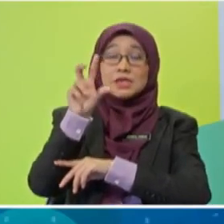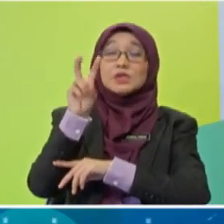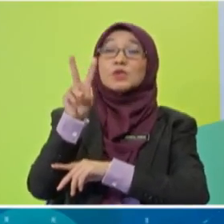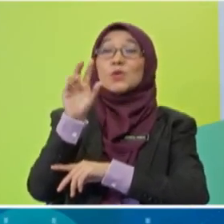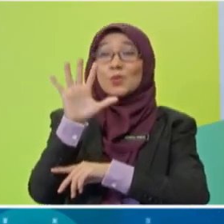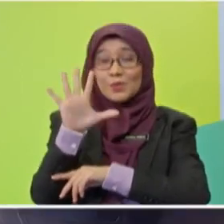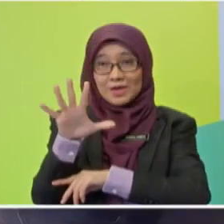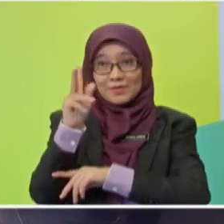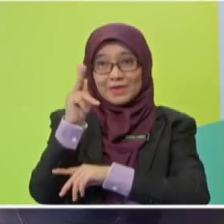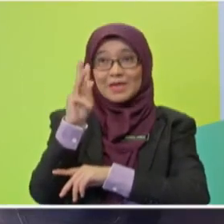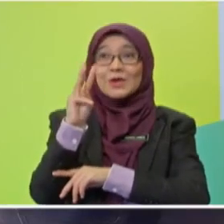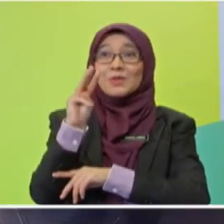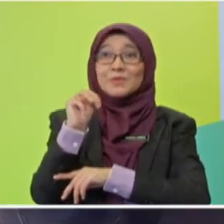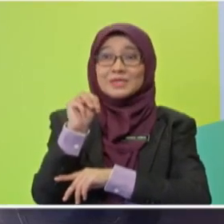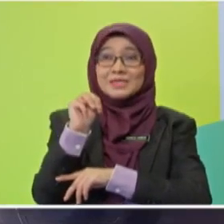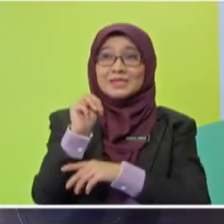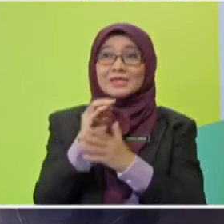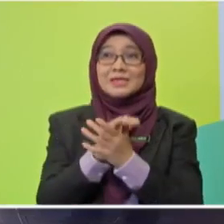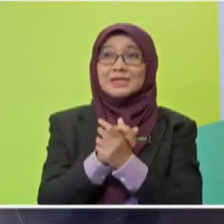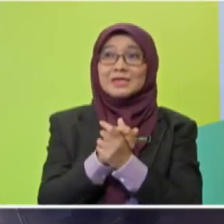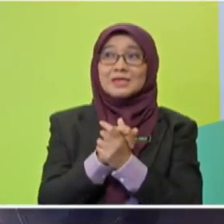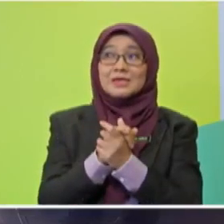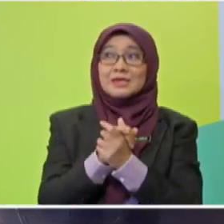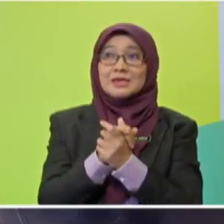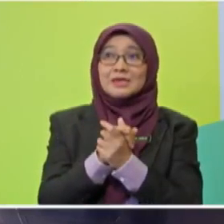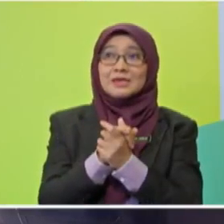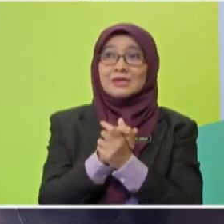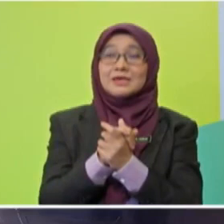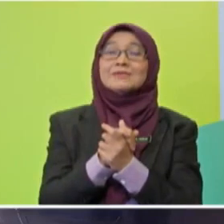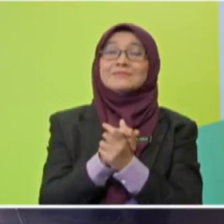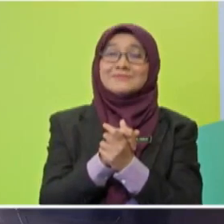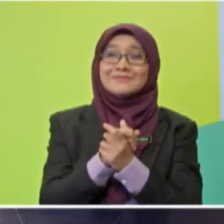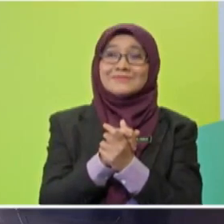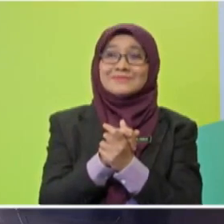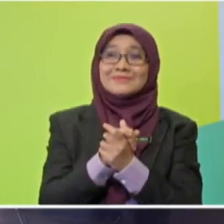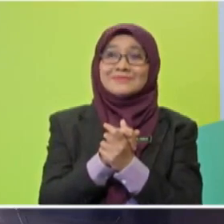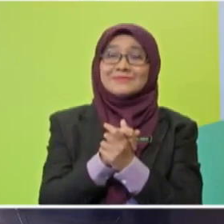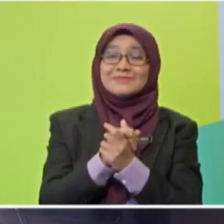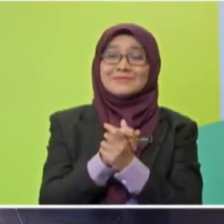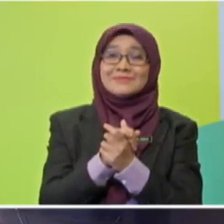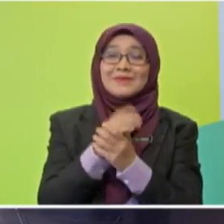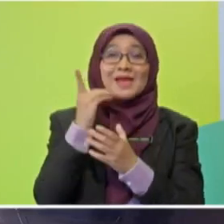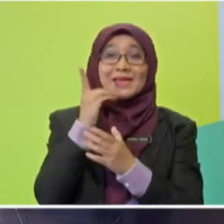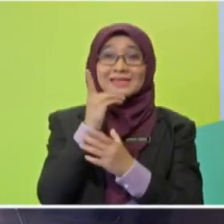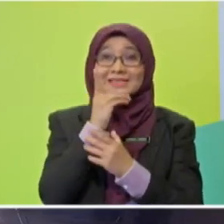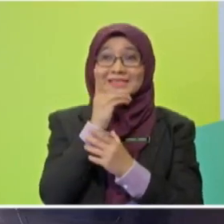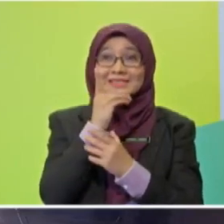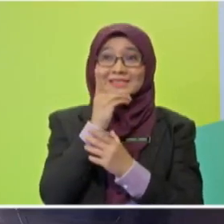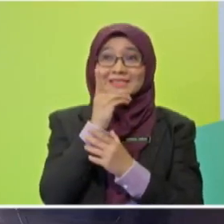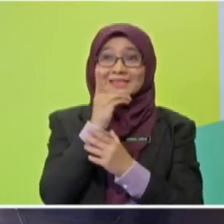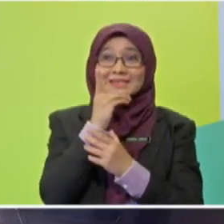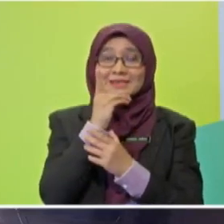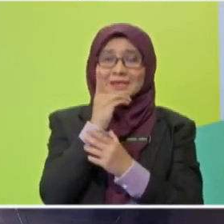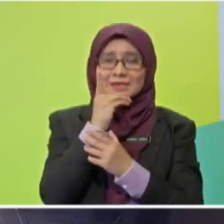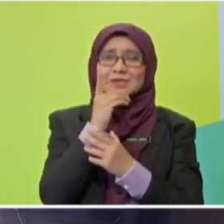3.325 kilometer. So Anif, I leave Well it to you. done, well Okay, how many done. hearts you want to give Oh, Desiga? because this question is